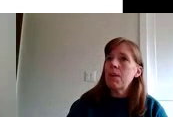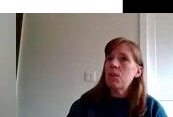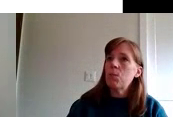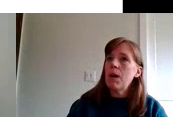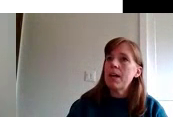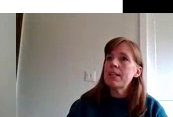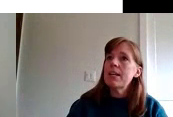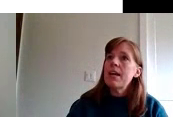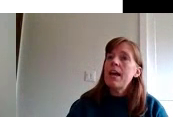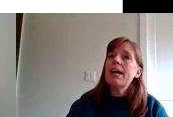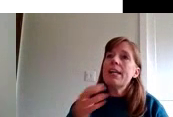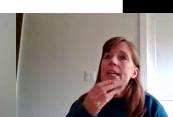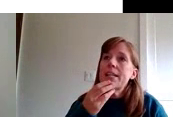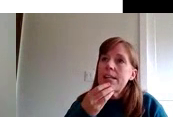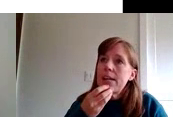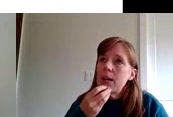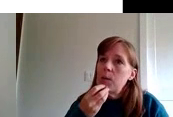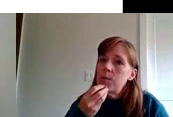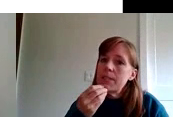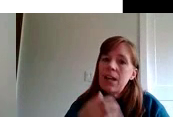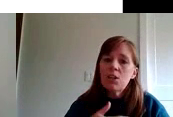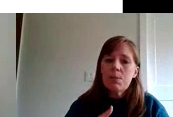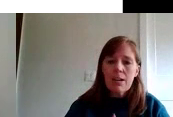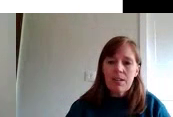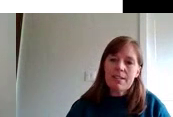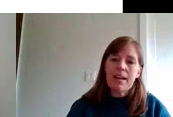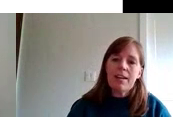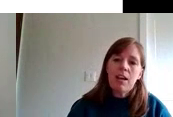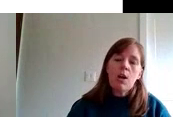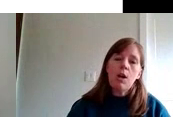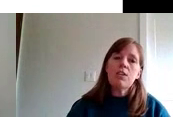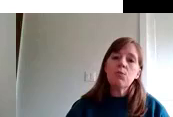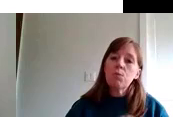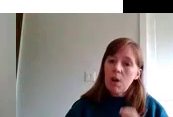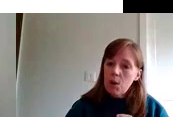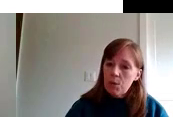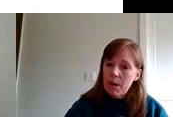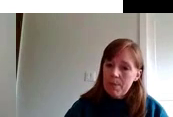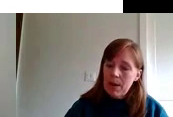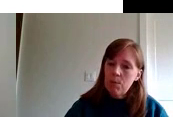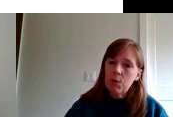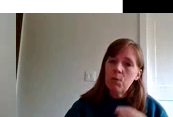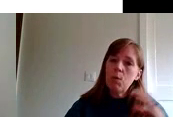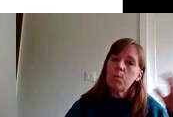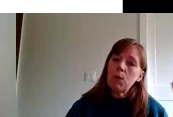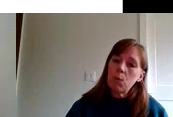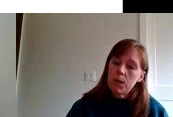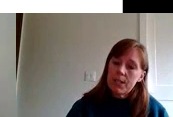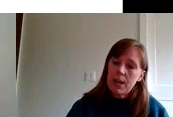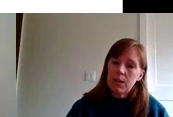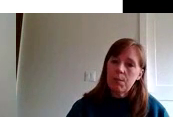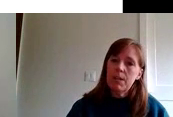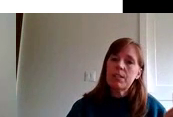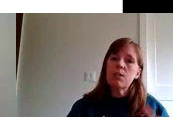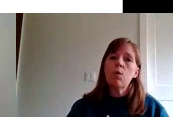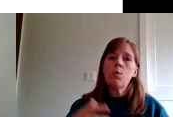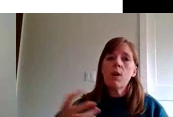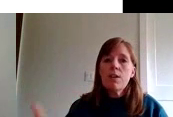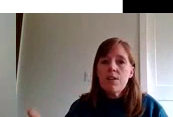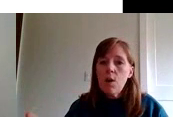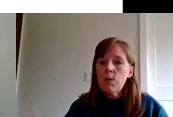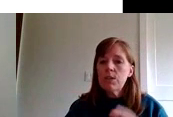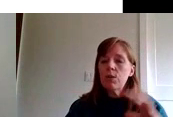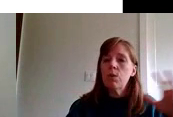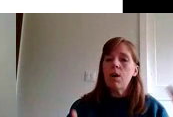that opens up on the right, and it tells me everything that is wrong with my PowerPoint or my Word document